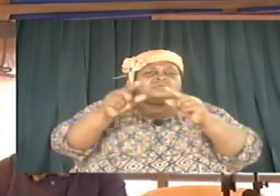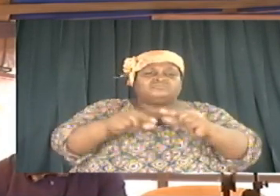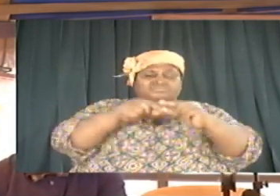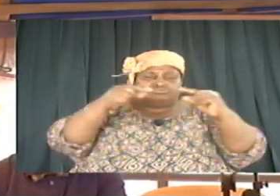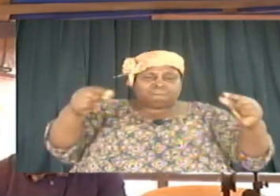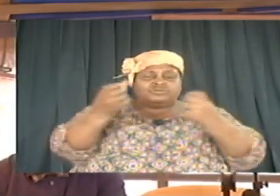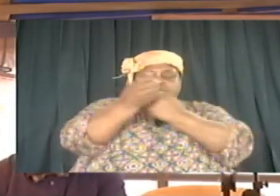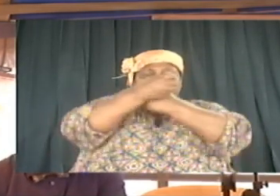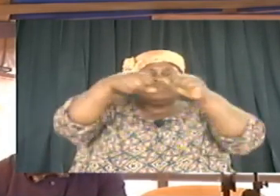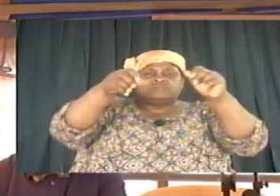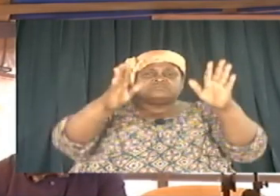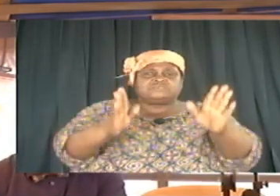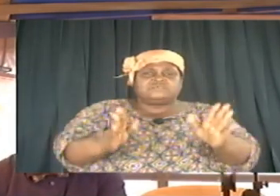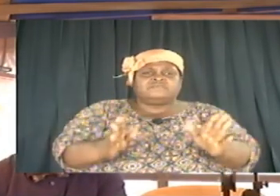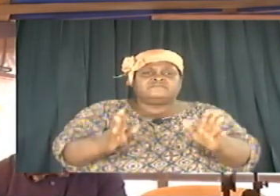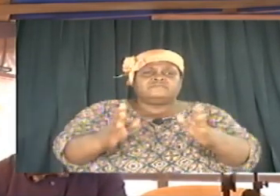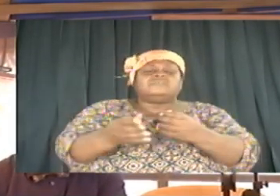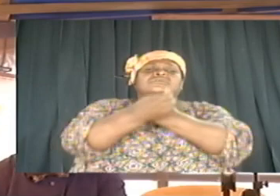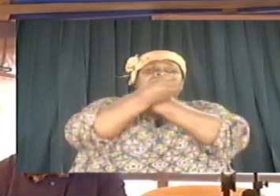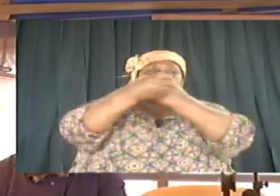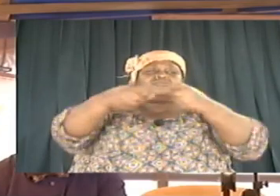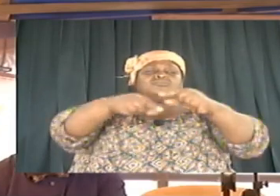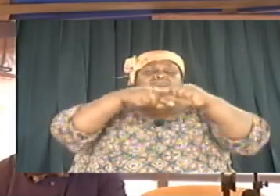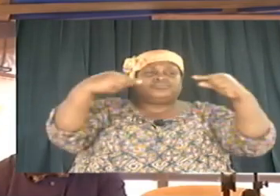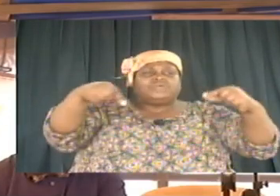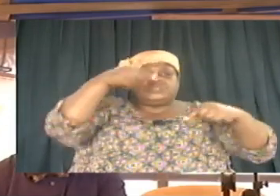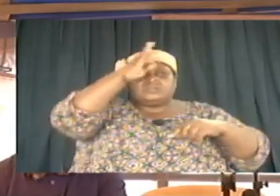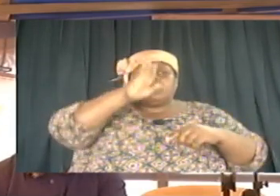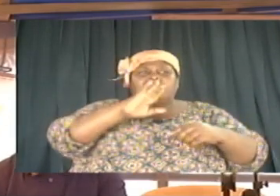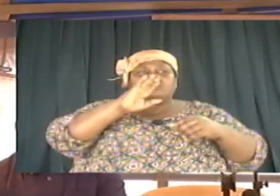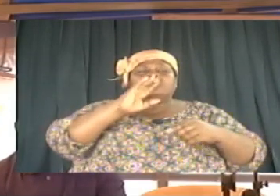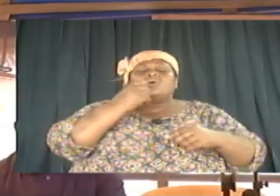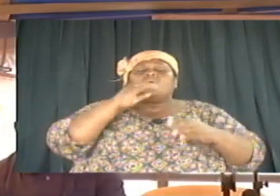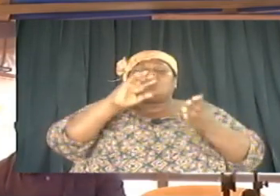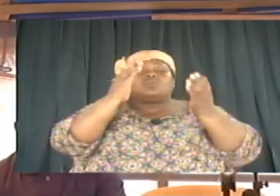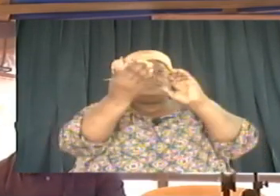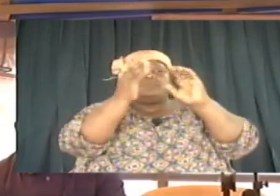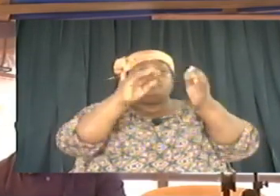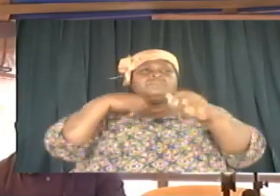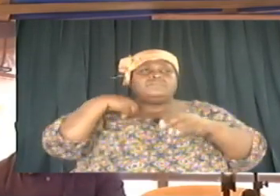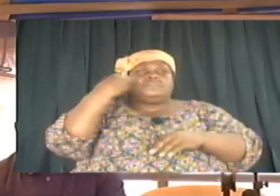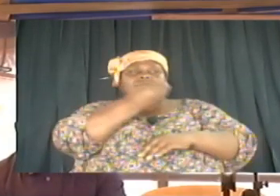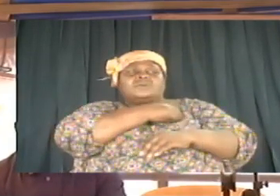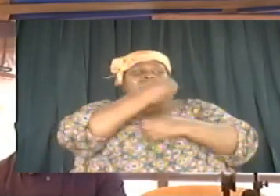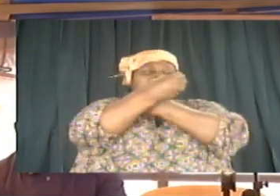Savior, the great God who became our Savior.